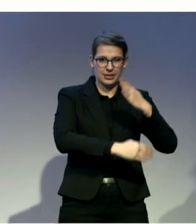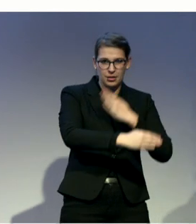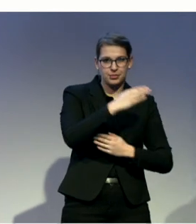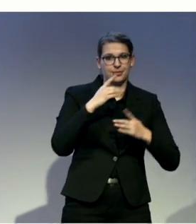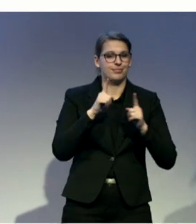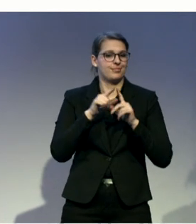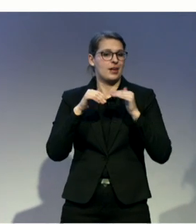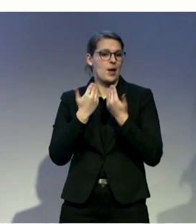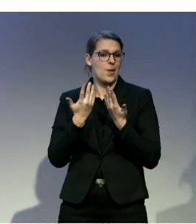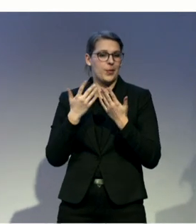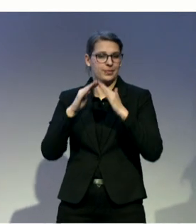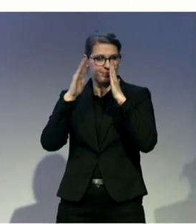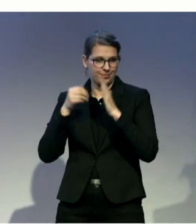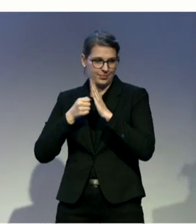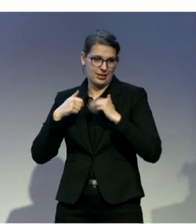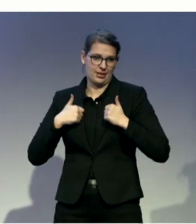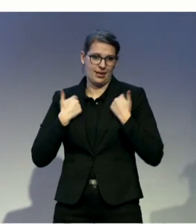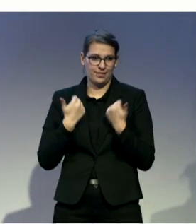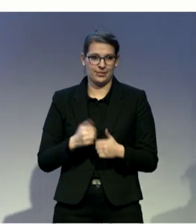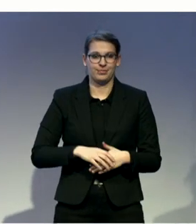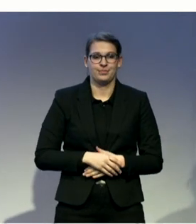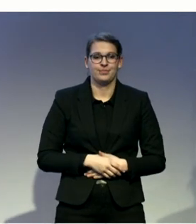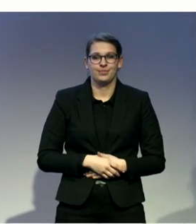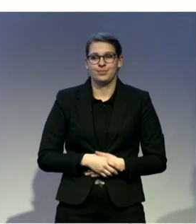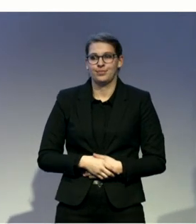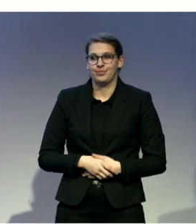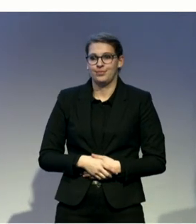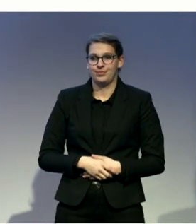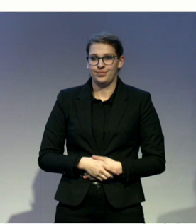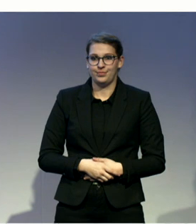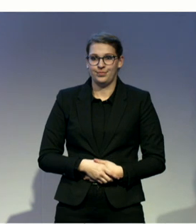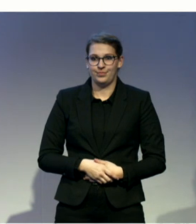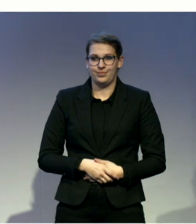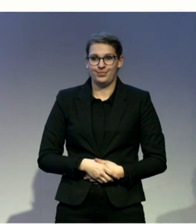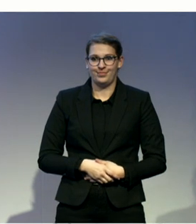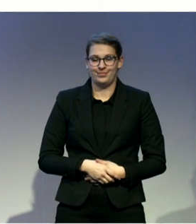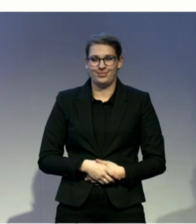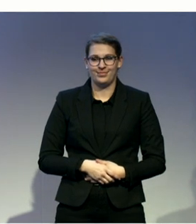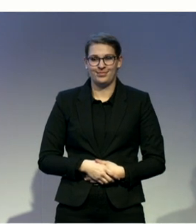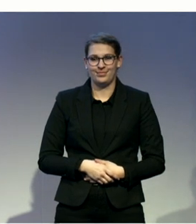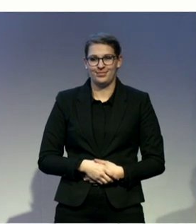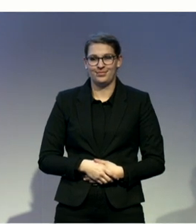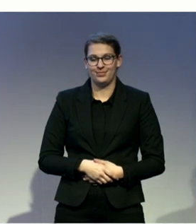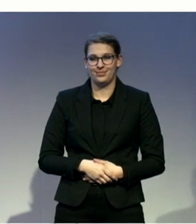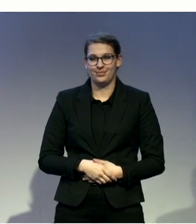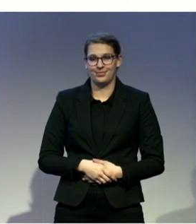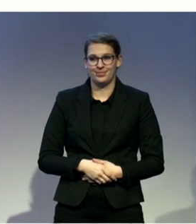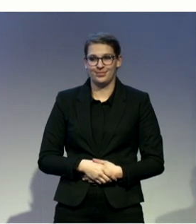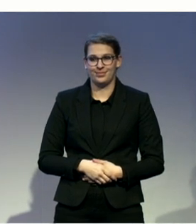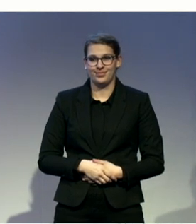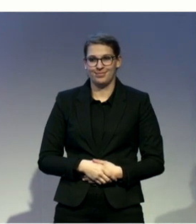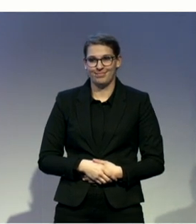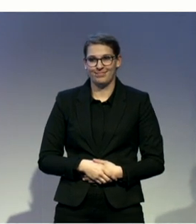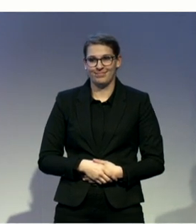Azərbaycan Respublikasında əlilliyi olan şəxslərin mənzil özlərinin mənzil təminatı